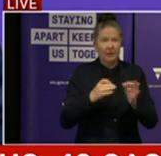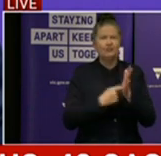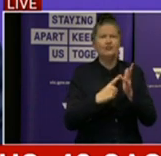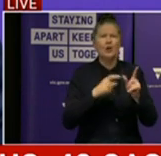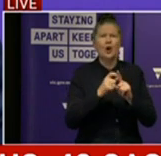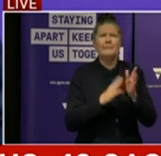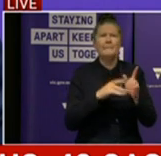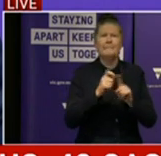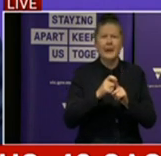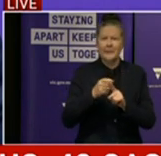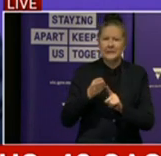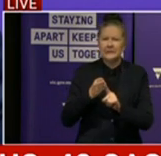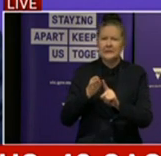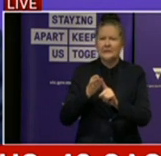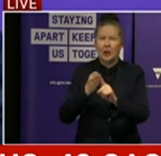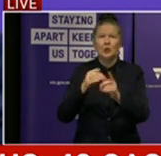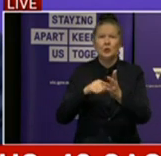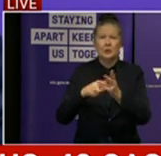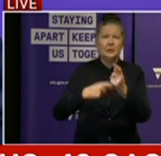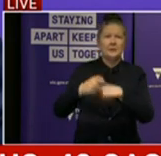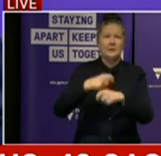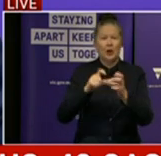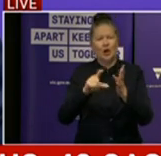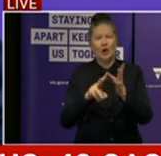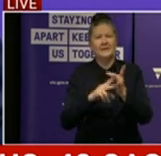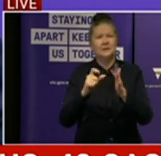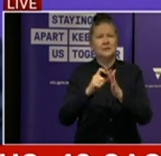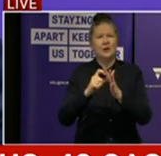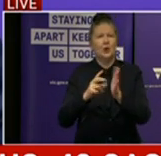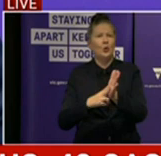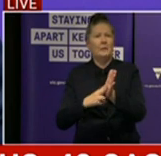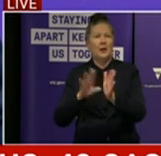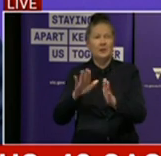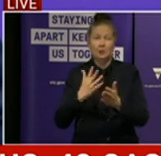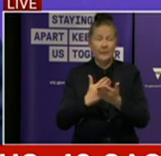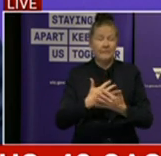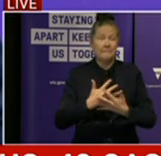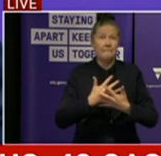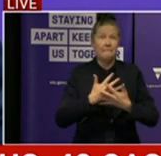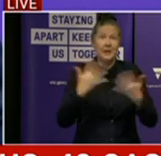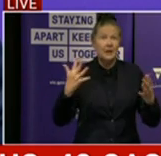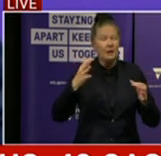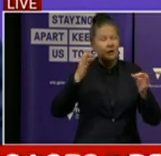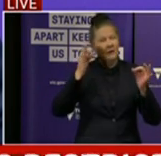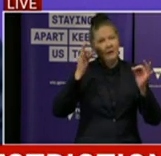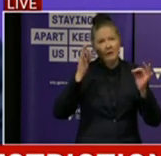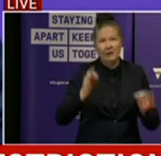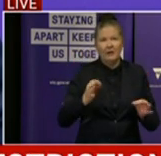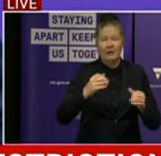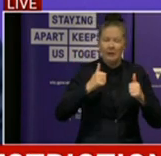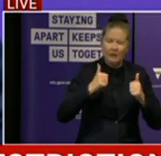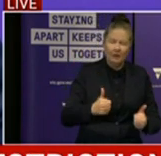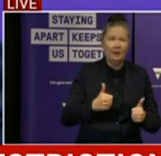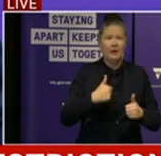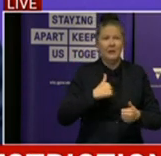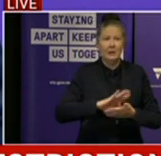a massive, it's a massive thing. It is such good news. I am so pleased and proud of